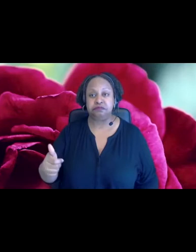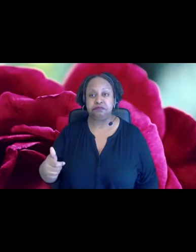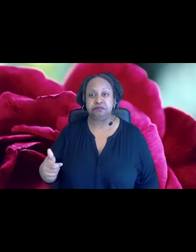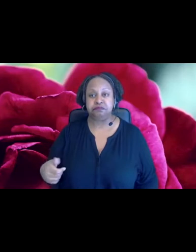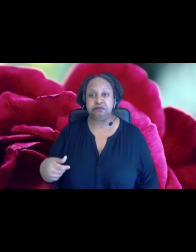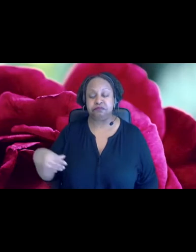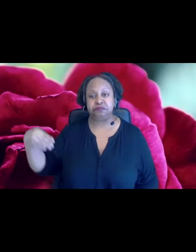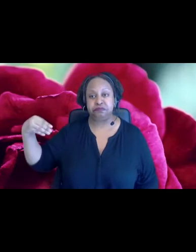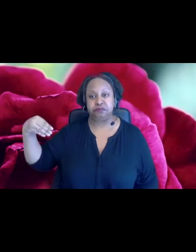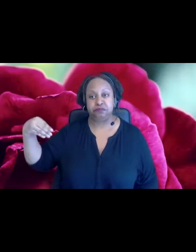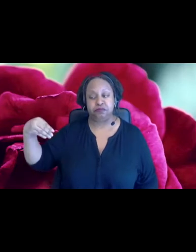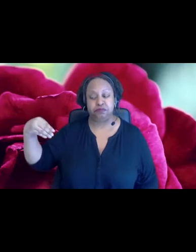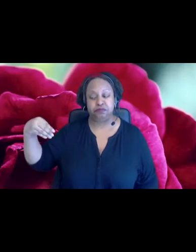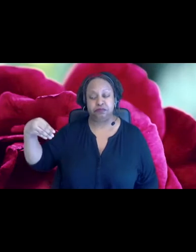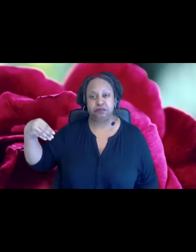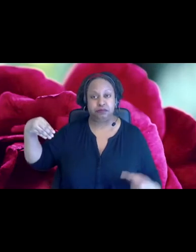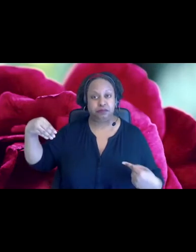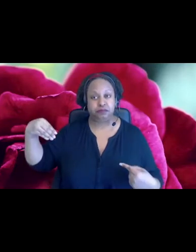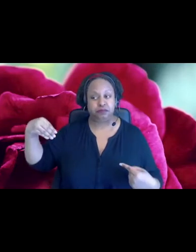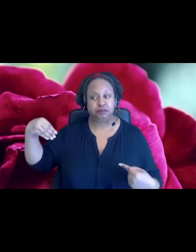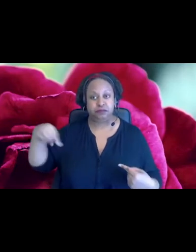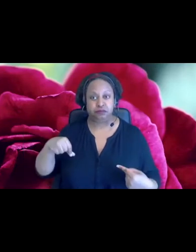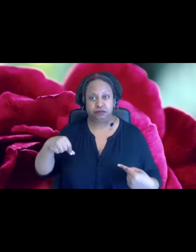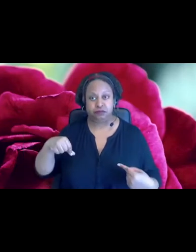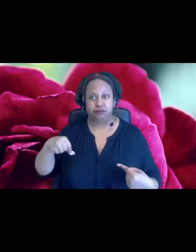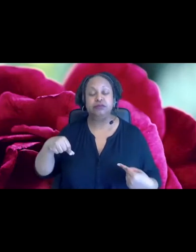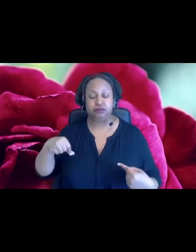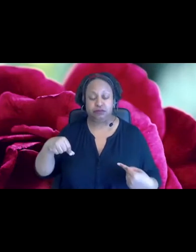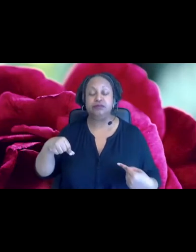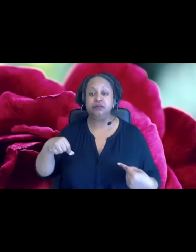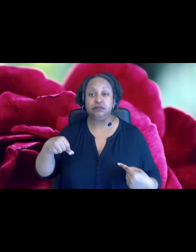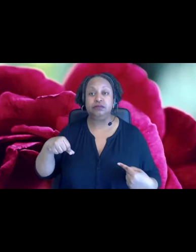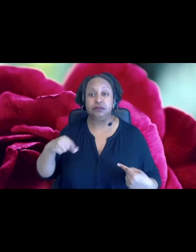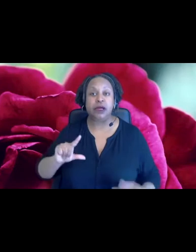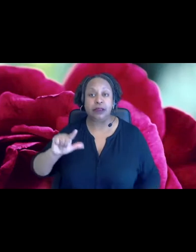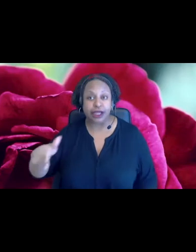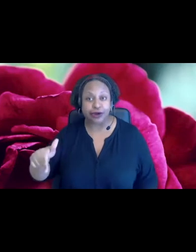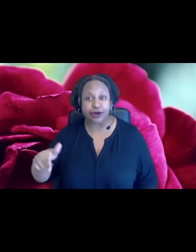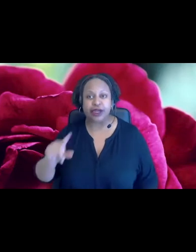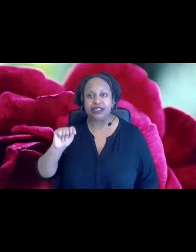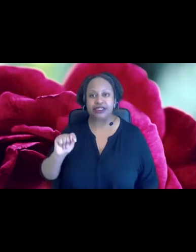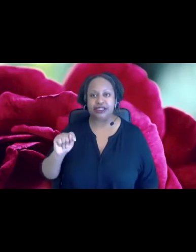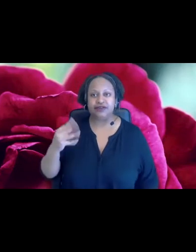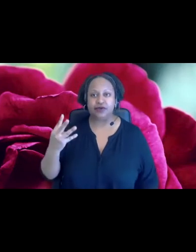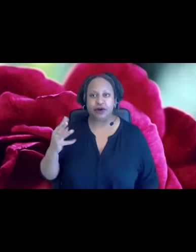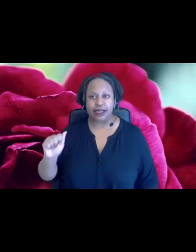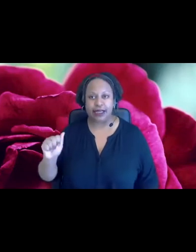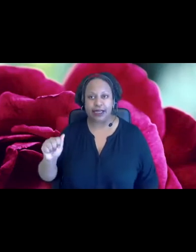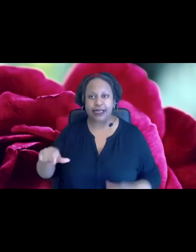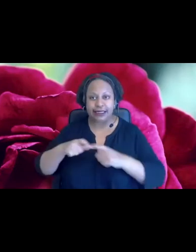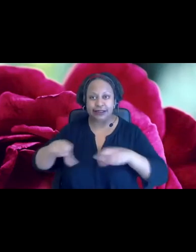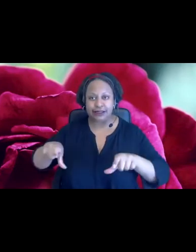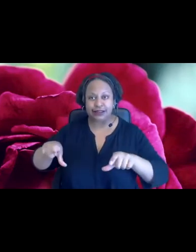you will be getting a T4A slip, And depending on where in the